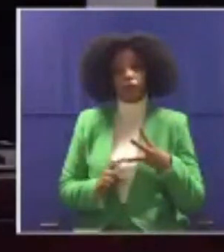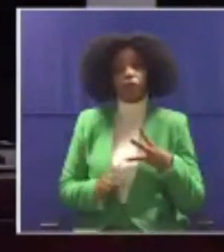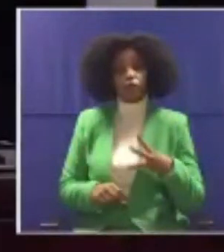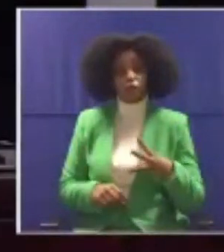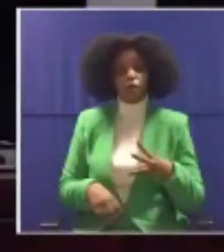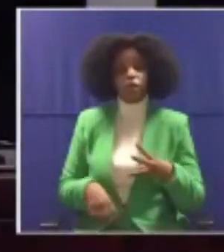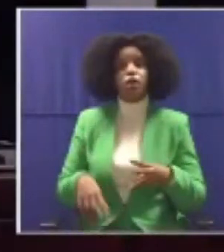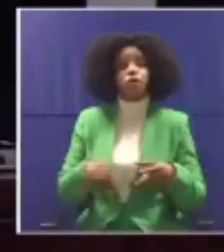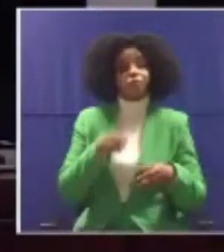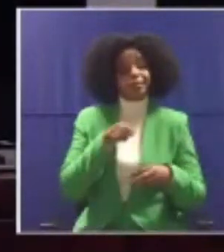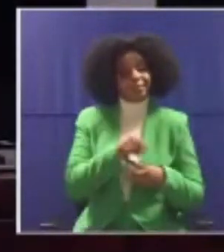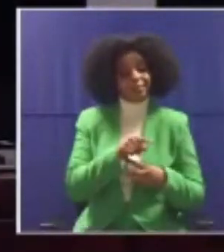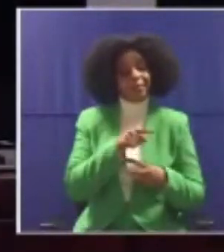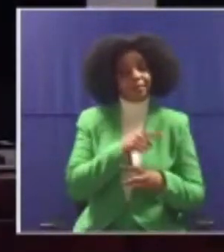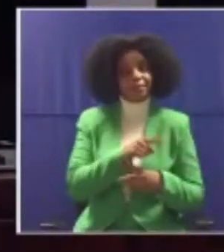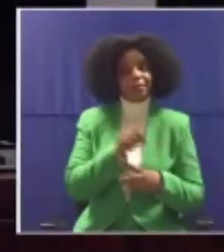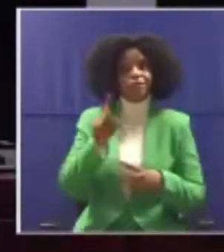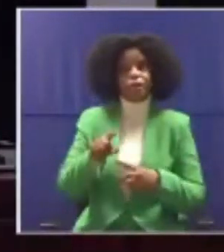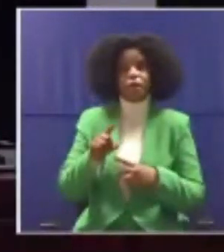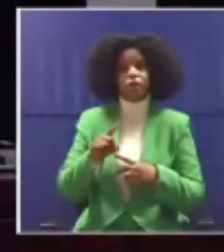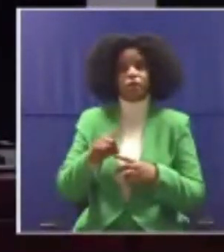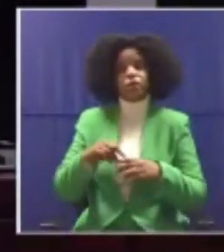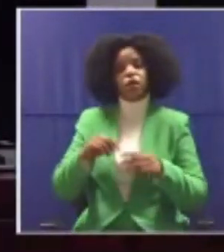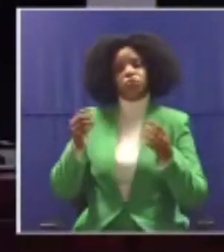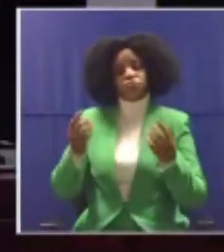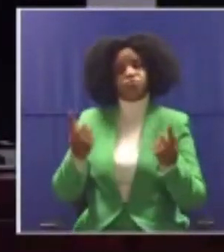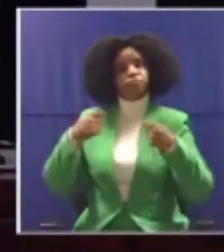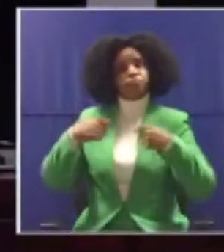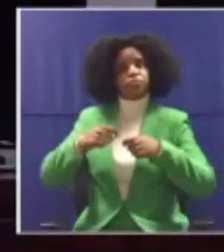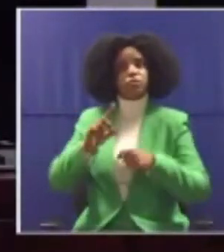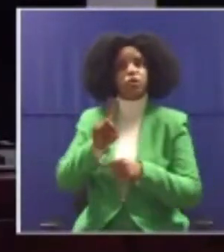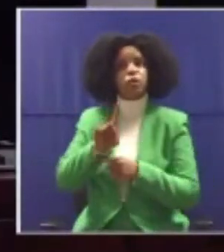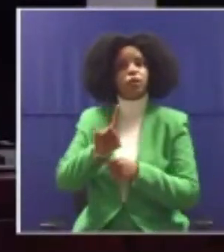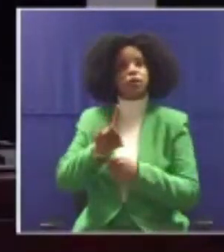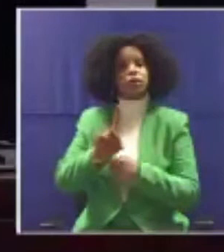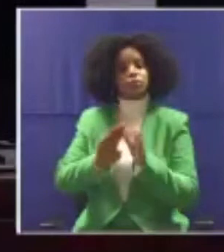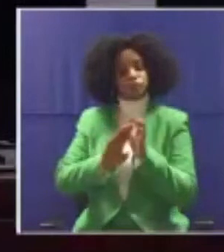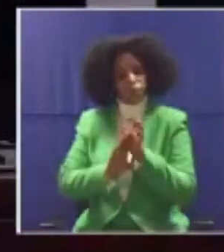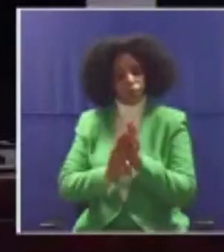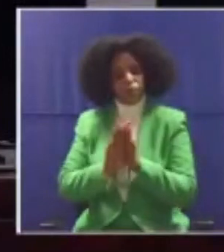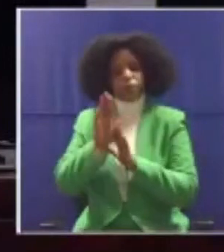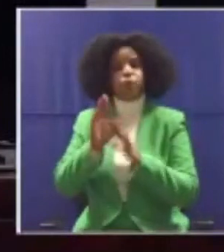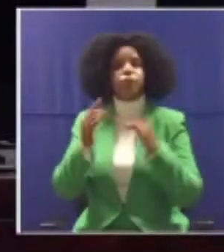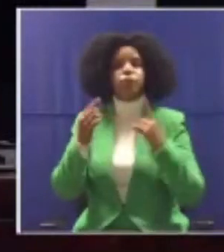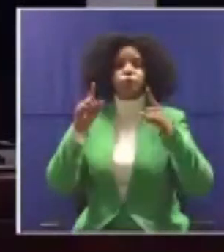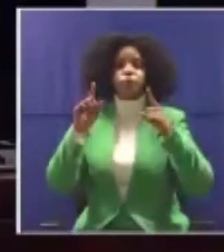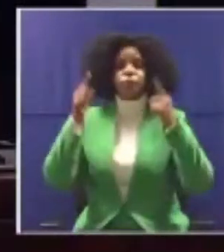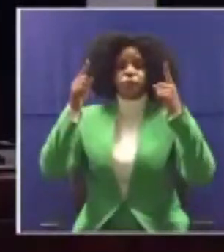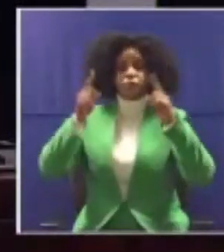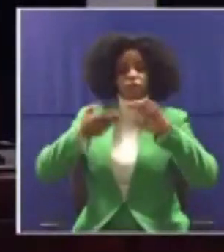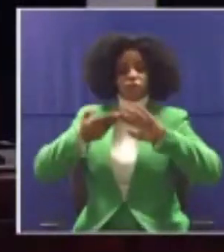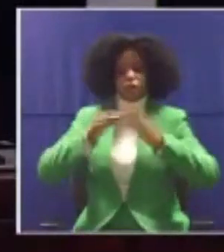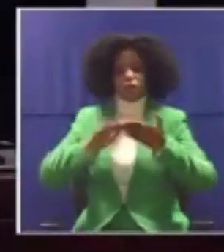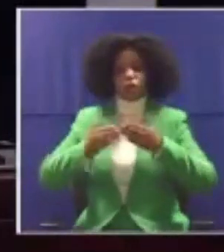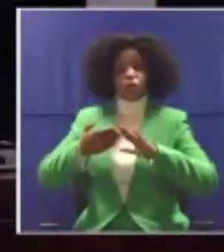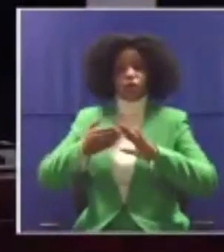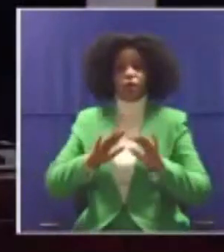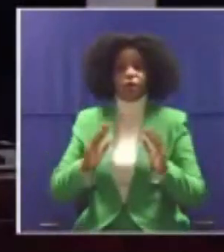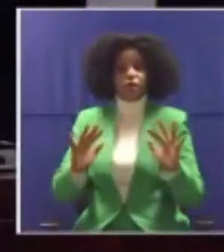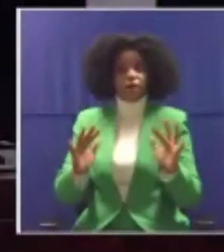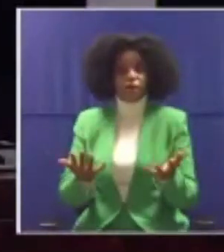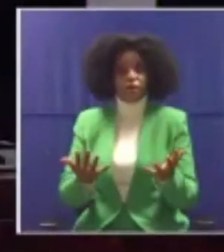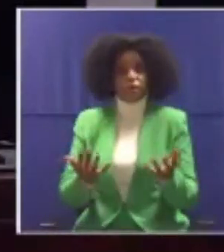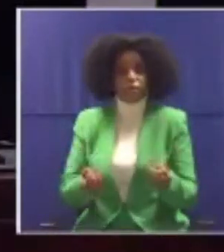prosperous society in which people have access to land for productive purposes and